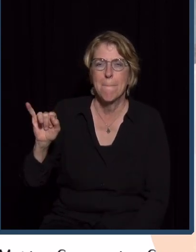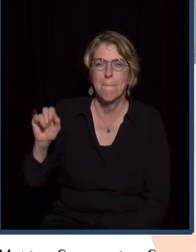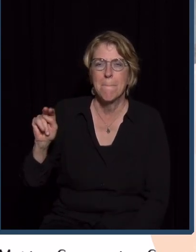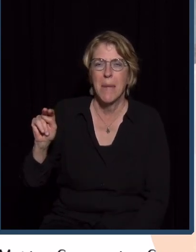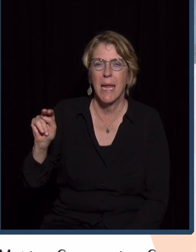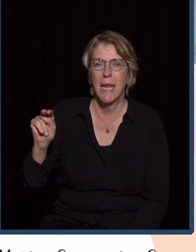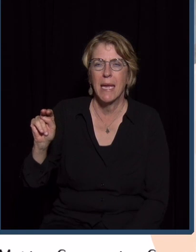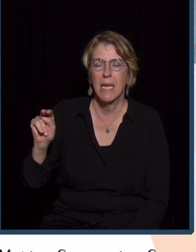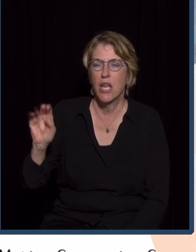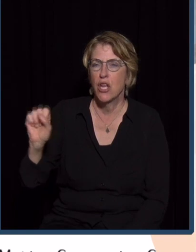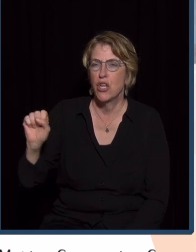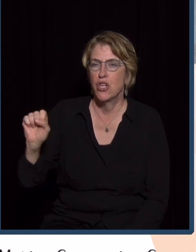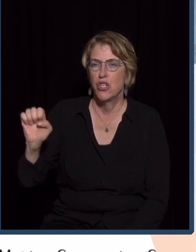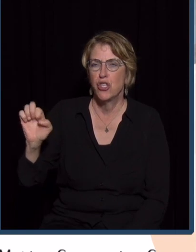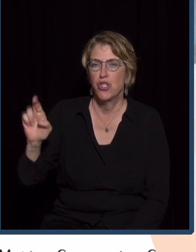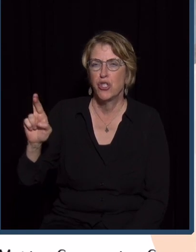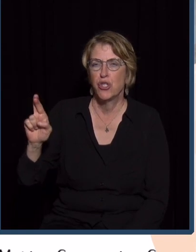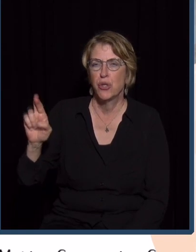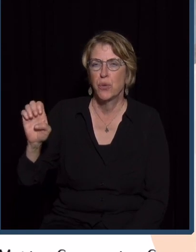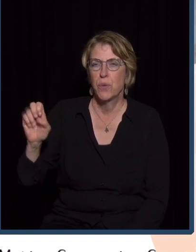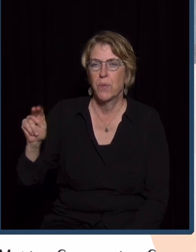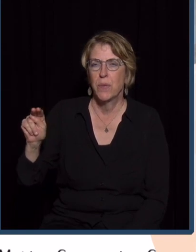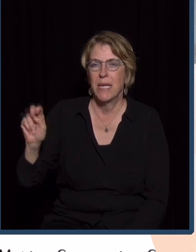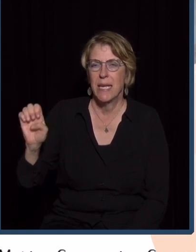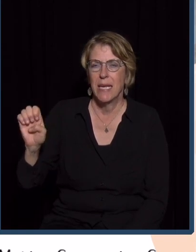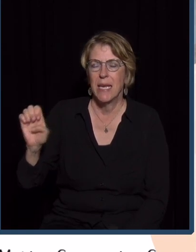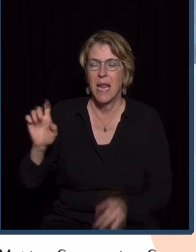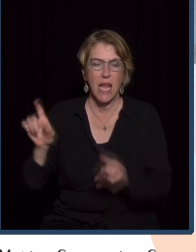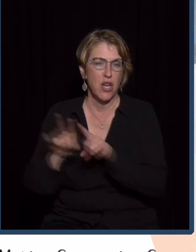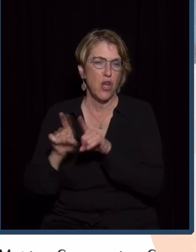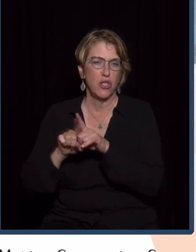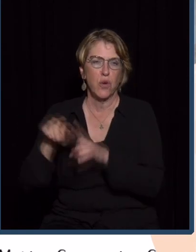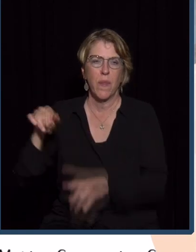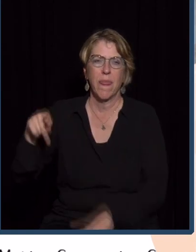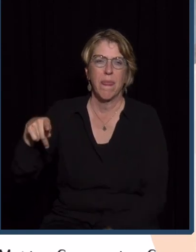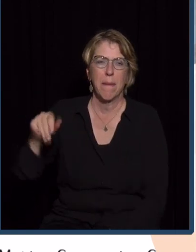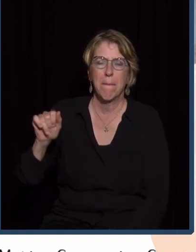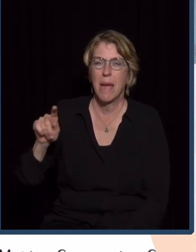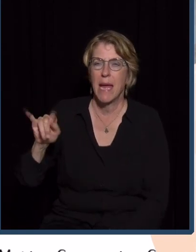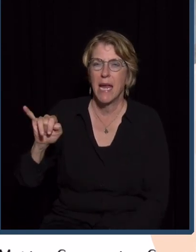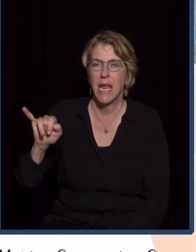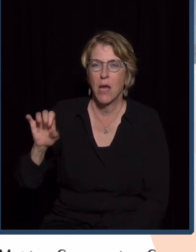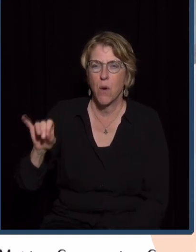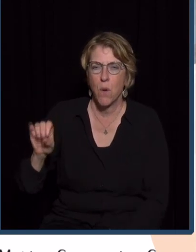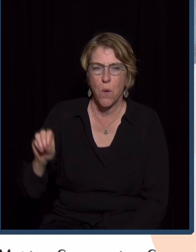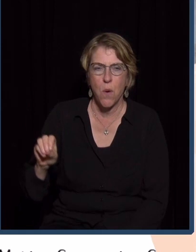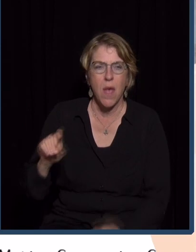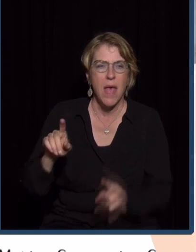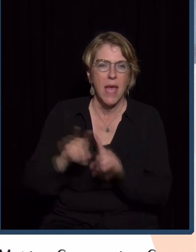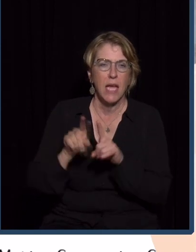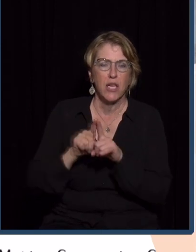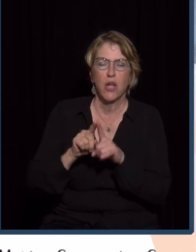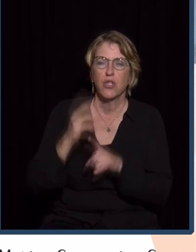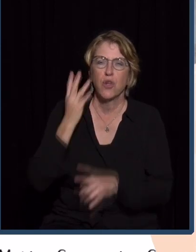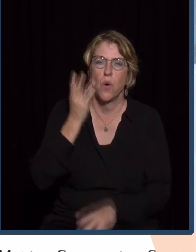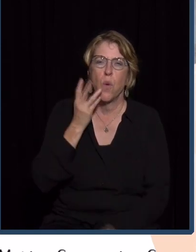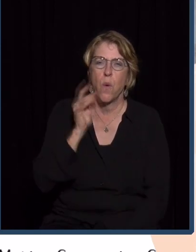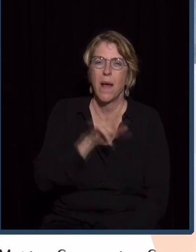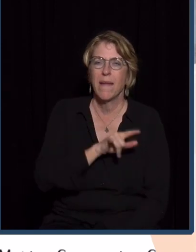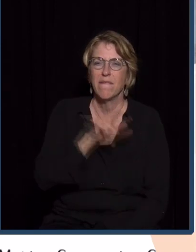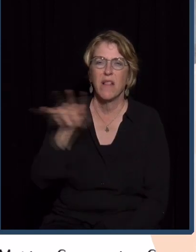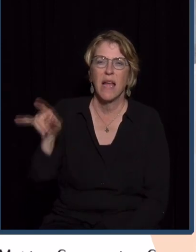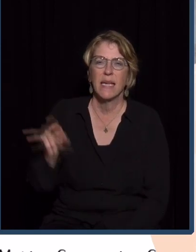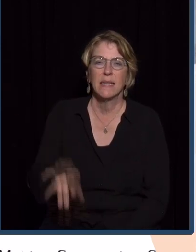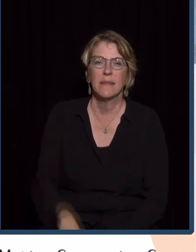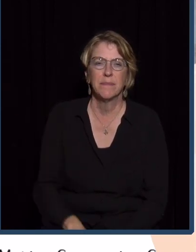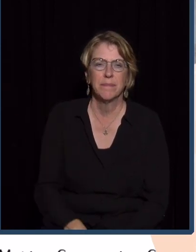the views of the Penner Ash Wine Cellars patios, while of course experiencing a wine flight presented by a dedicated host.